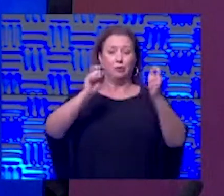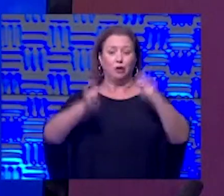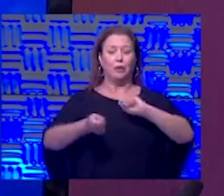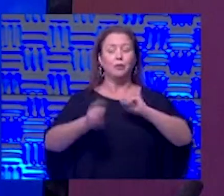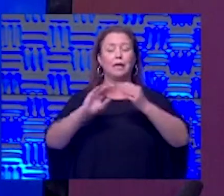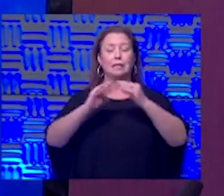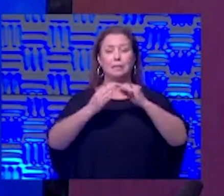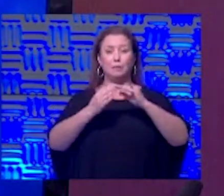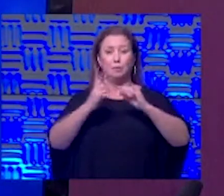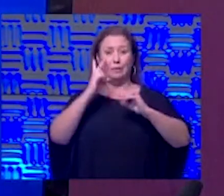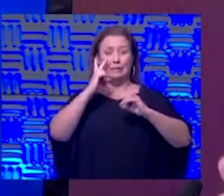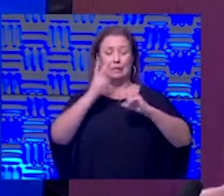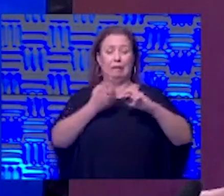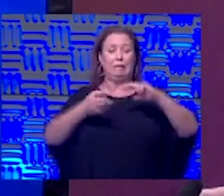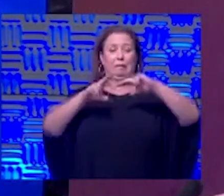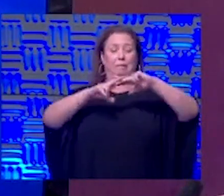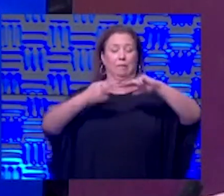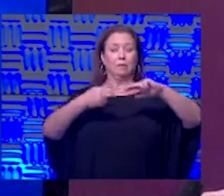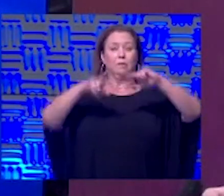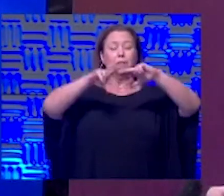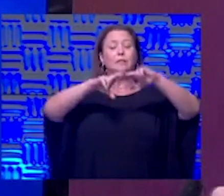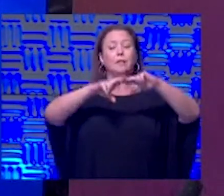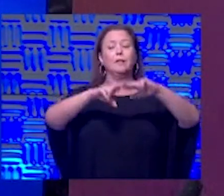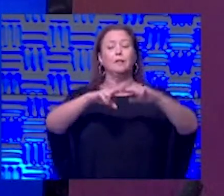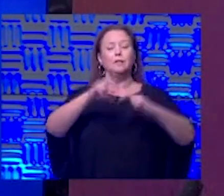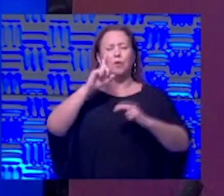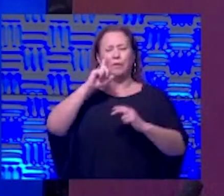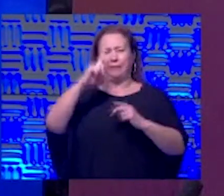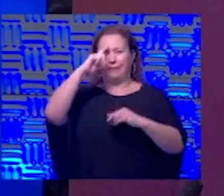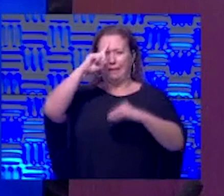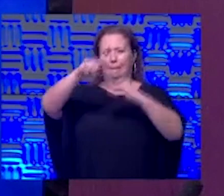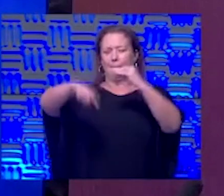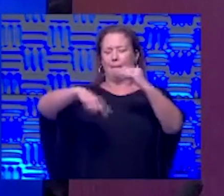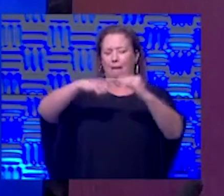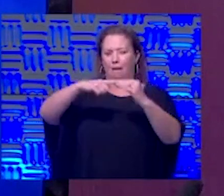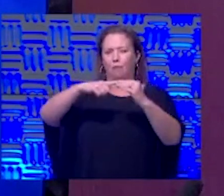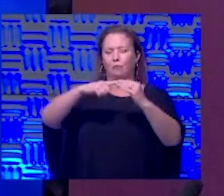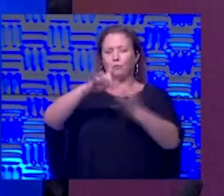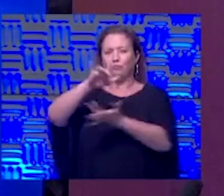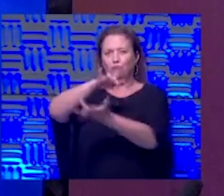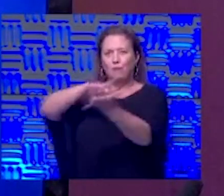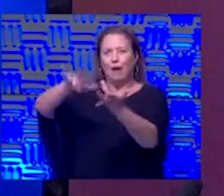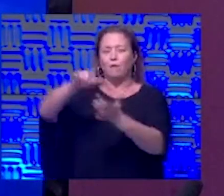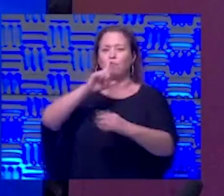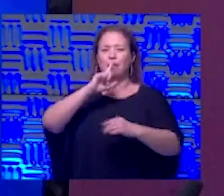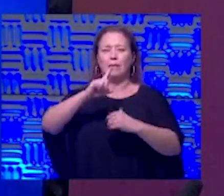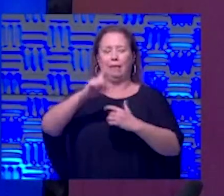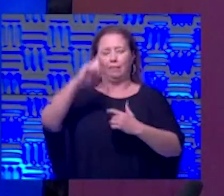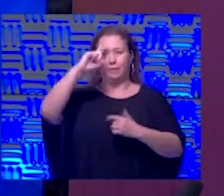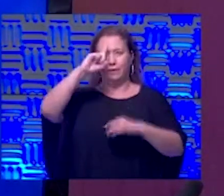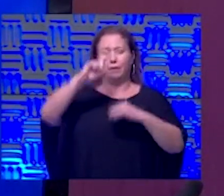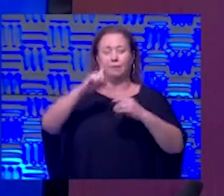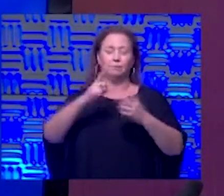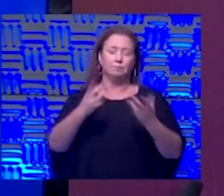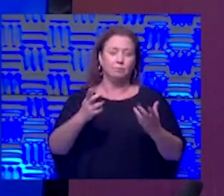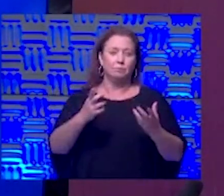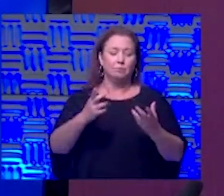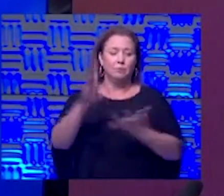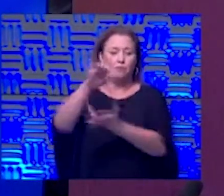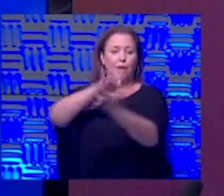think there's a lot that has to go into that idea of travel, really thinking carefully about it. But if, within